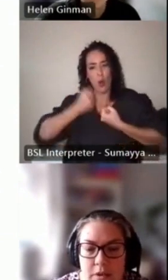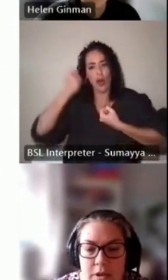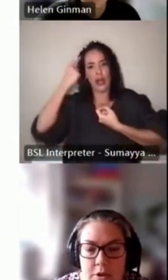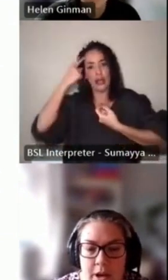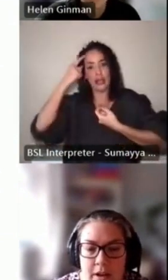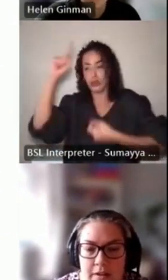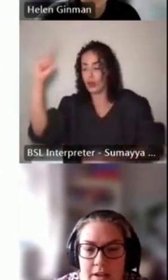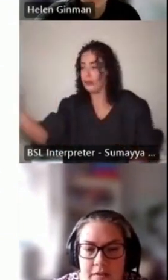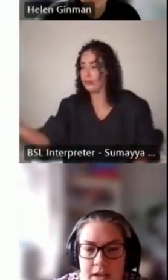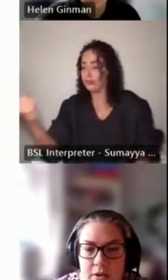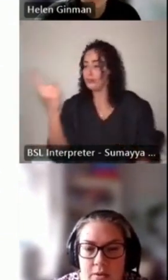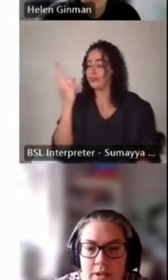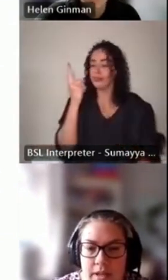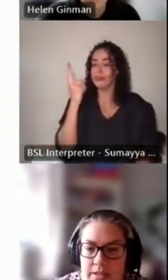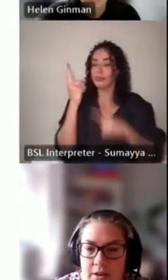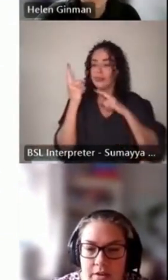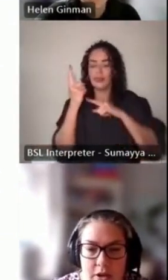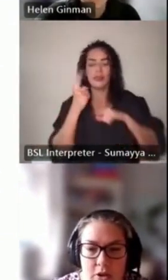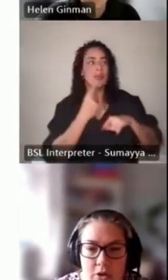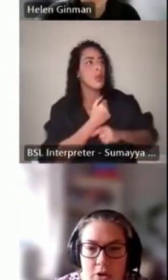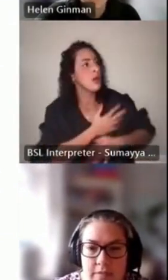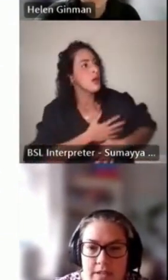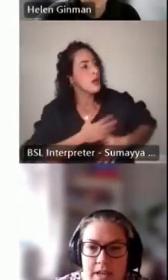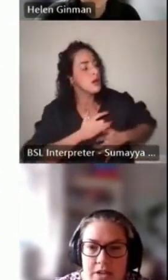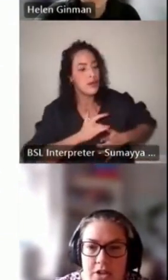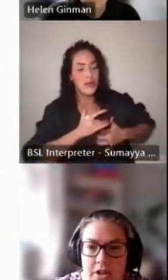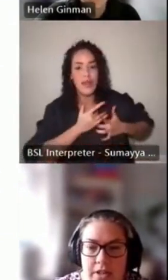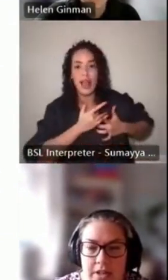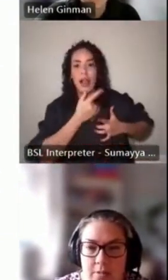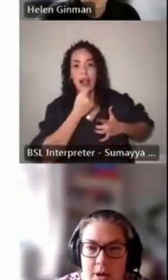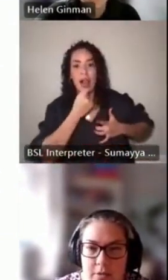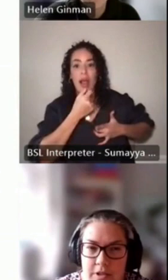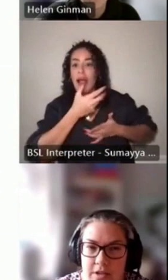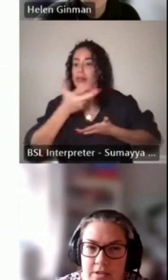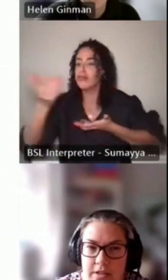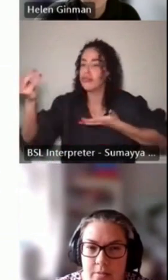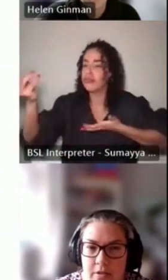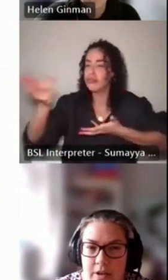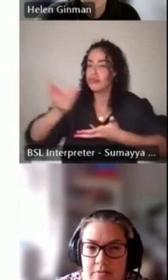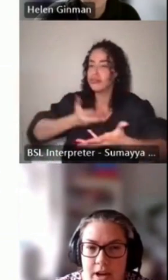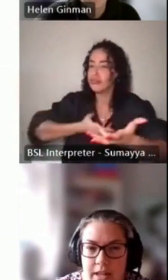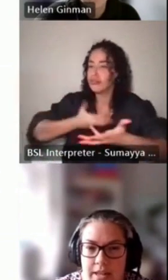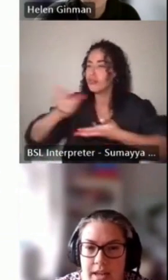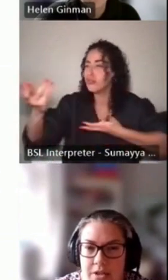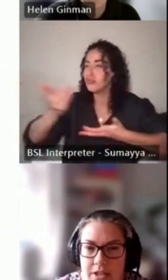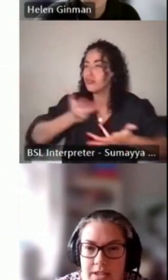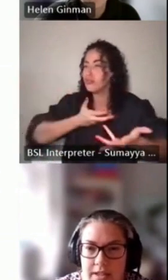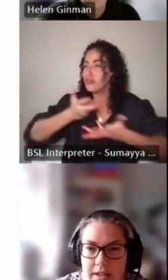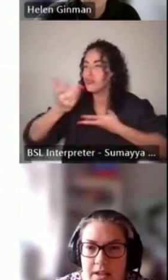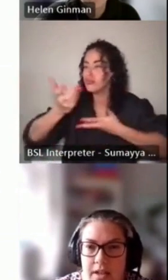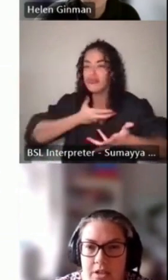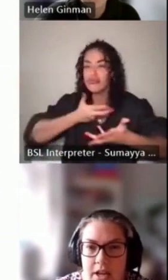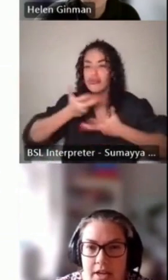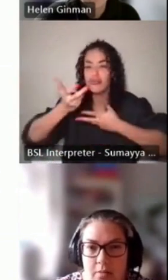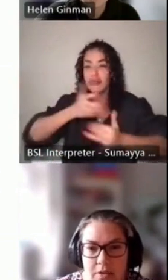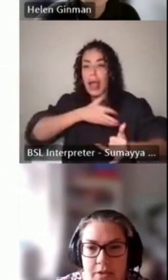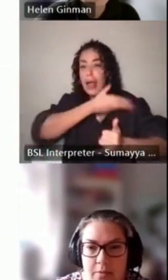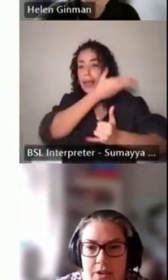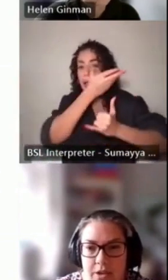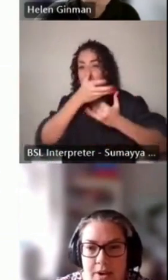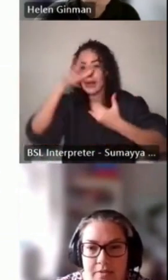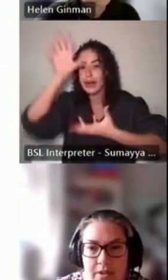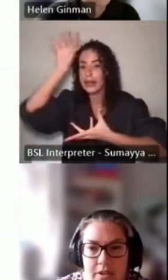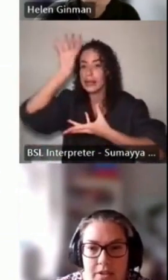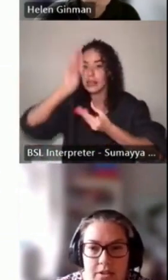you and they're talking to you about how they feel, and it's kind of a long conversation, you might want to use a summary right at the end, just to check